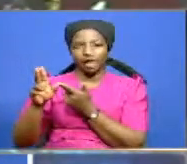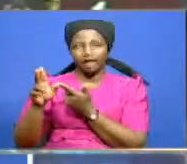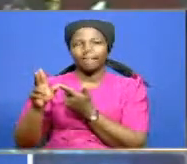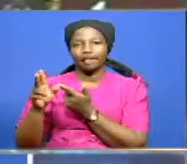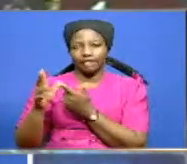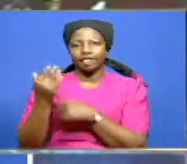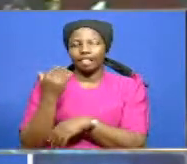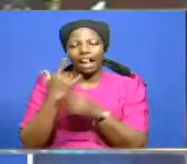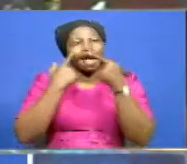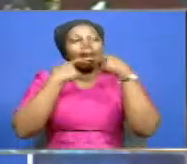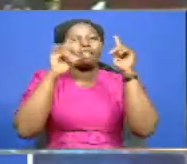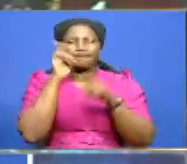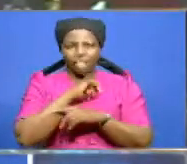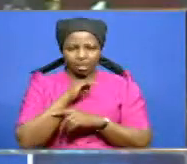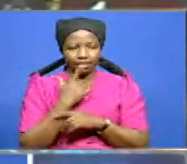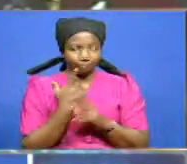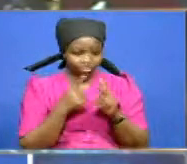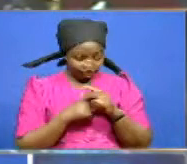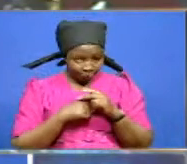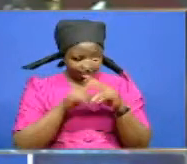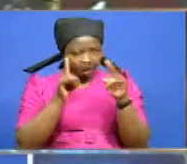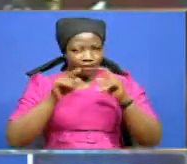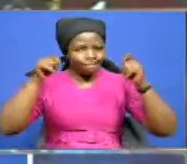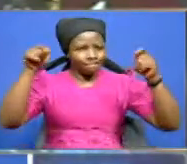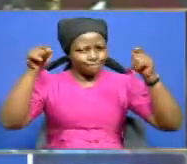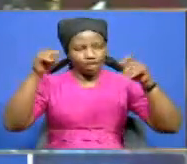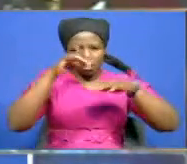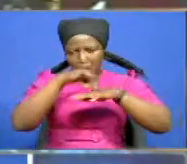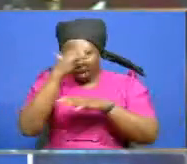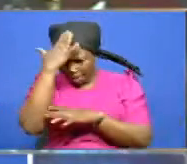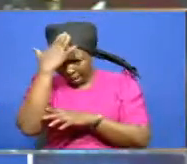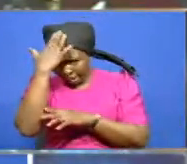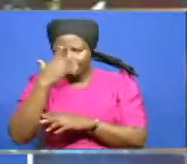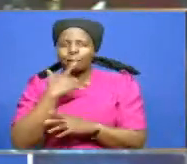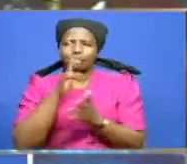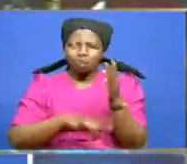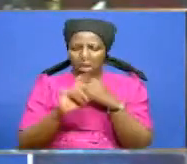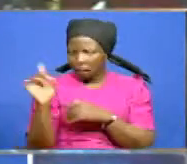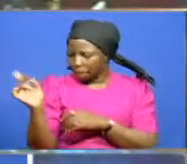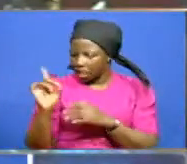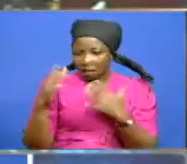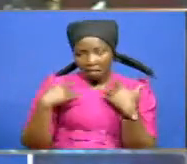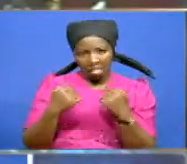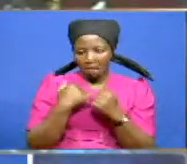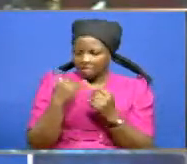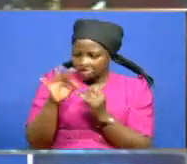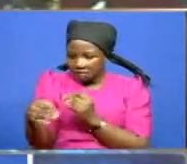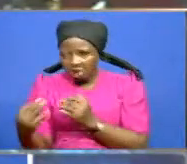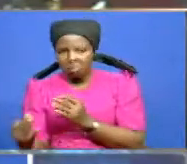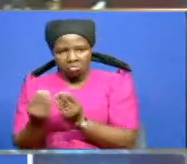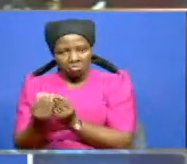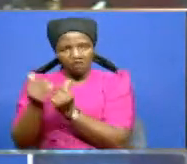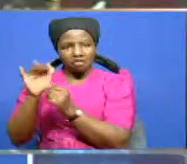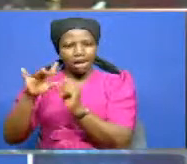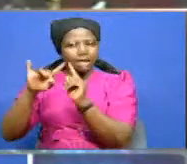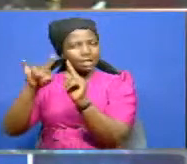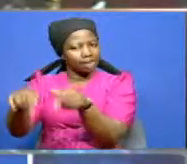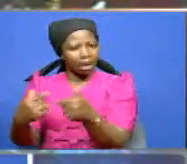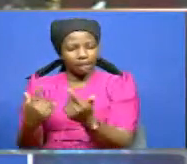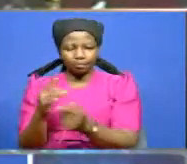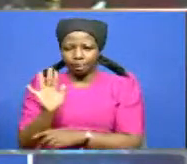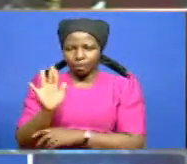KMPDU announced the commencement of their strike on Monday, citing failure by the Ministry of Health to address their demands. This